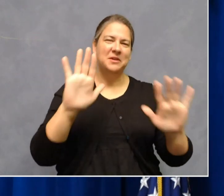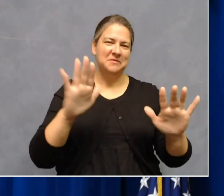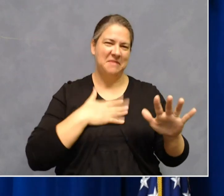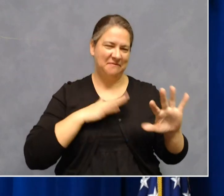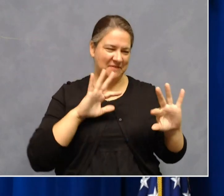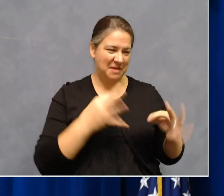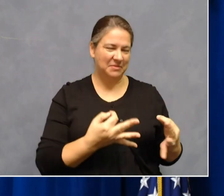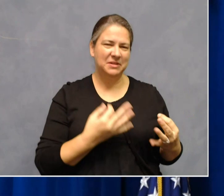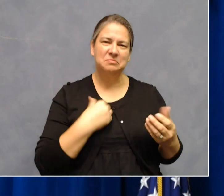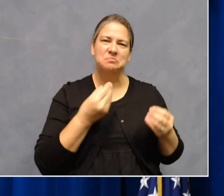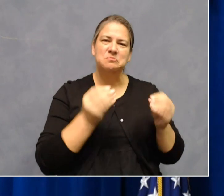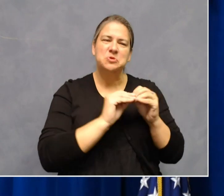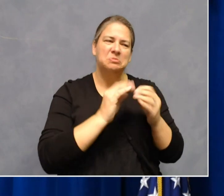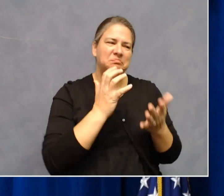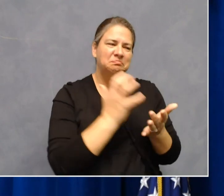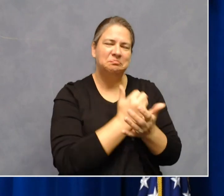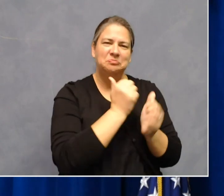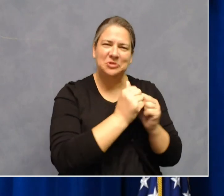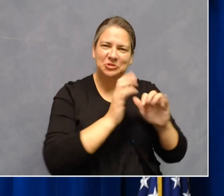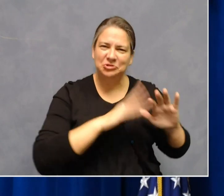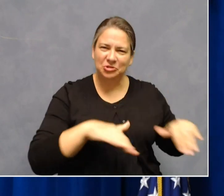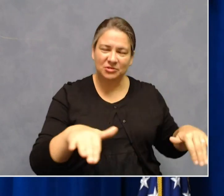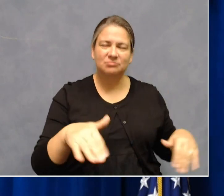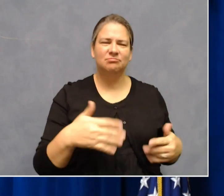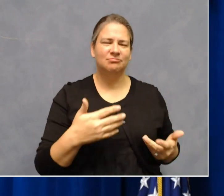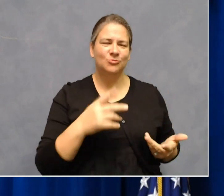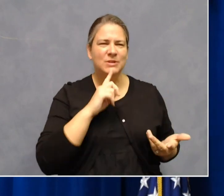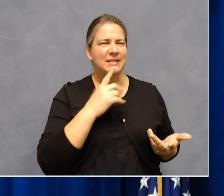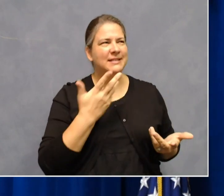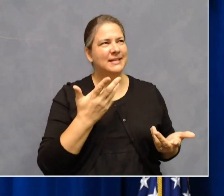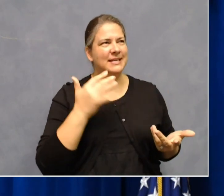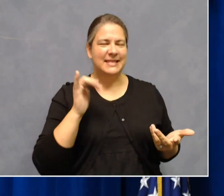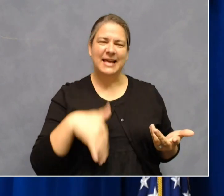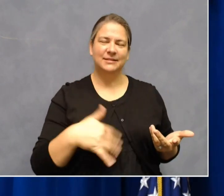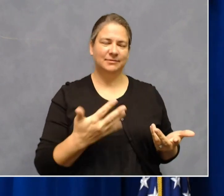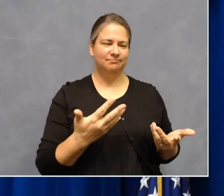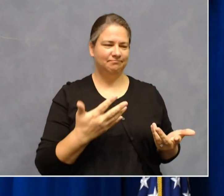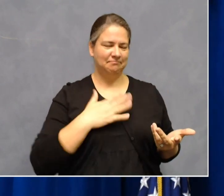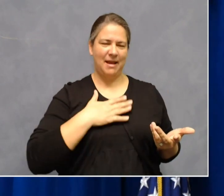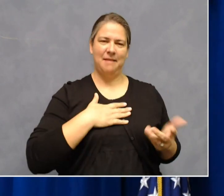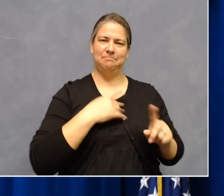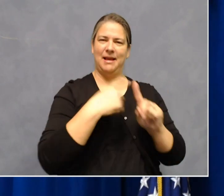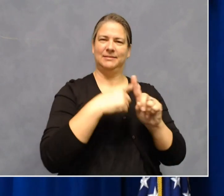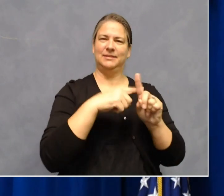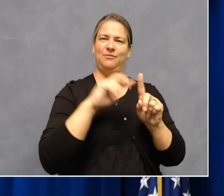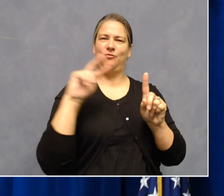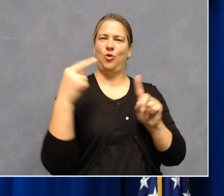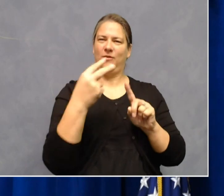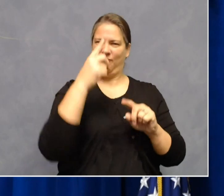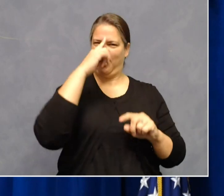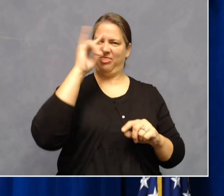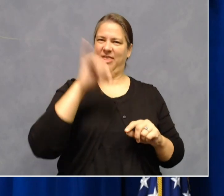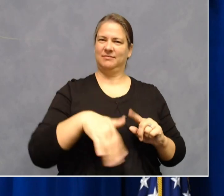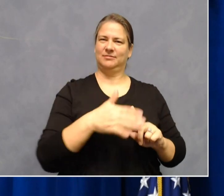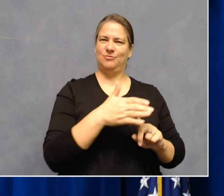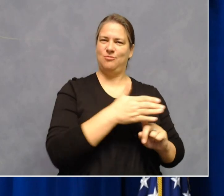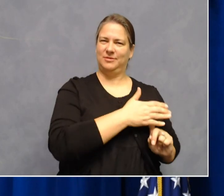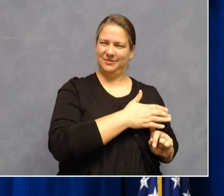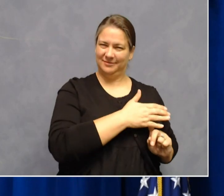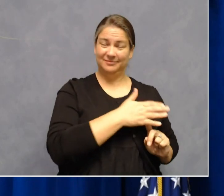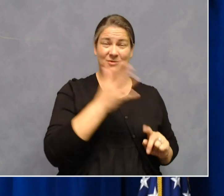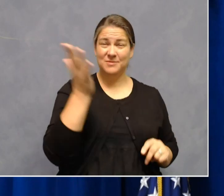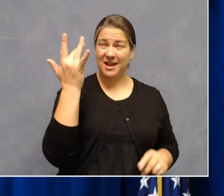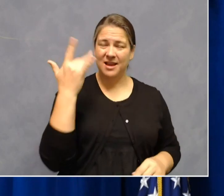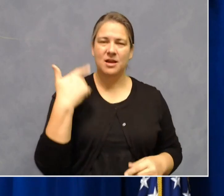which I want to take as a real positive out of this. And again, we're striving to have a positive attitude, given